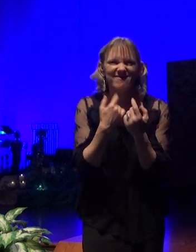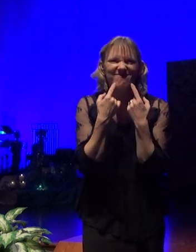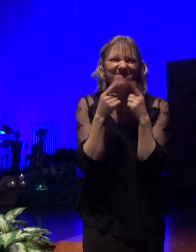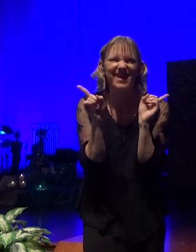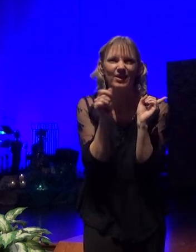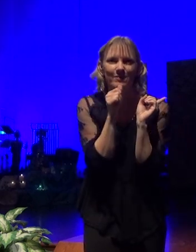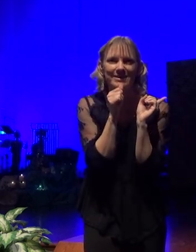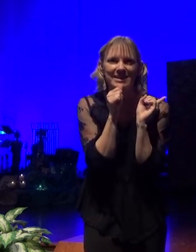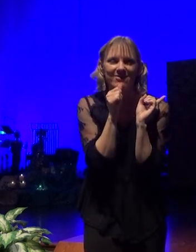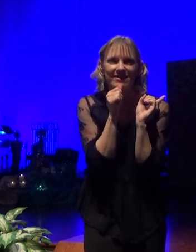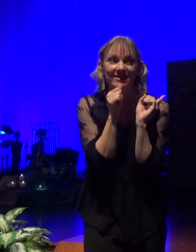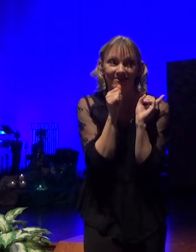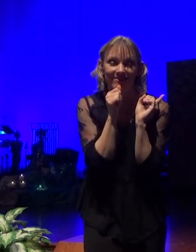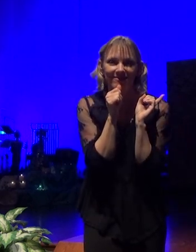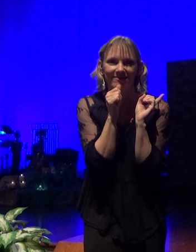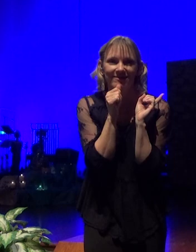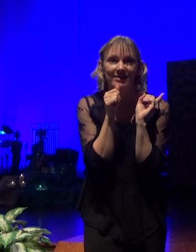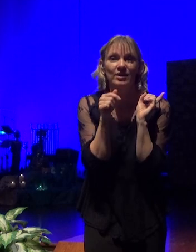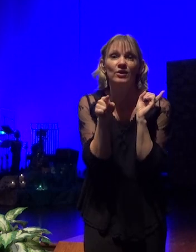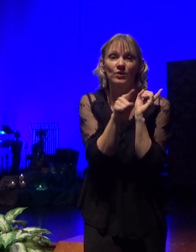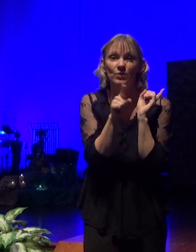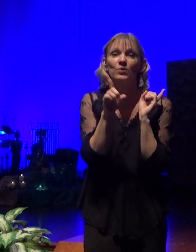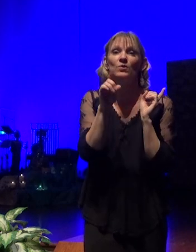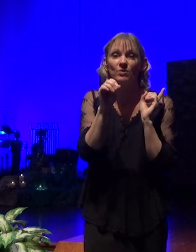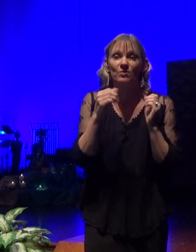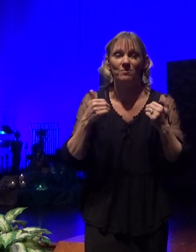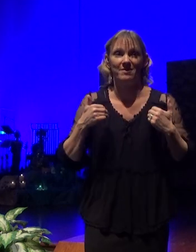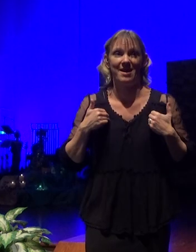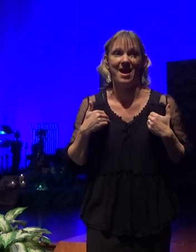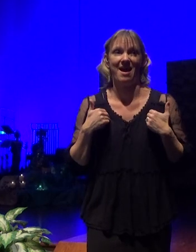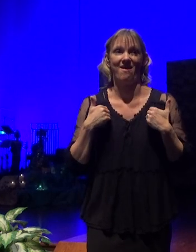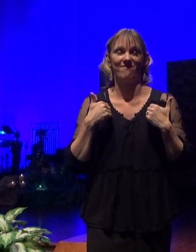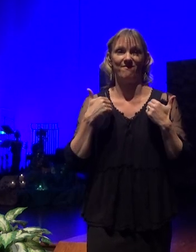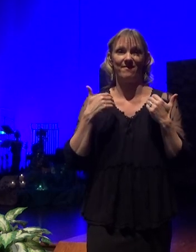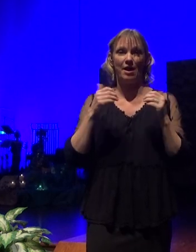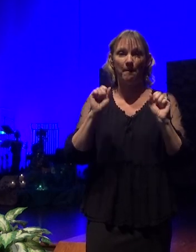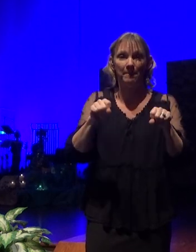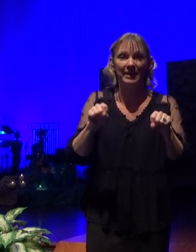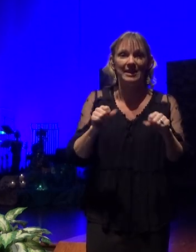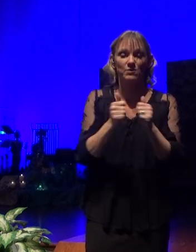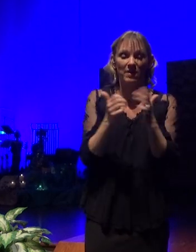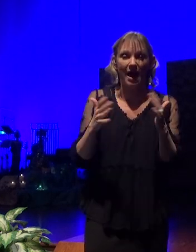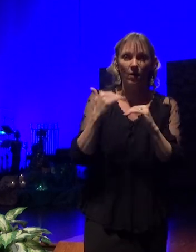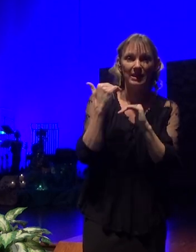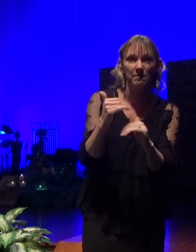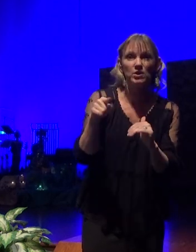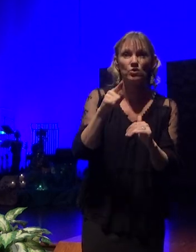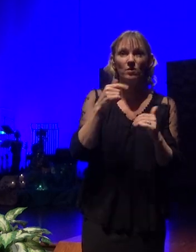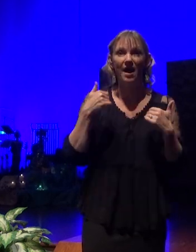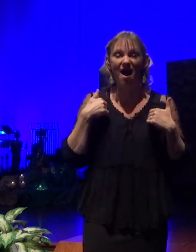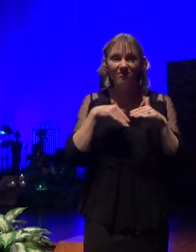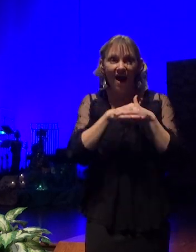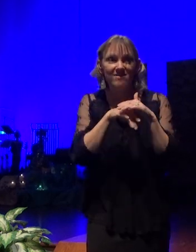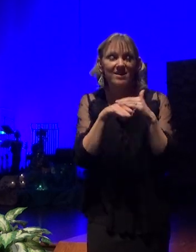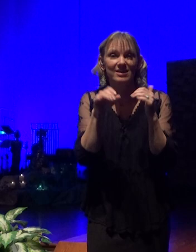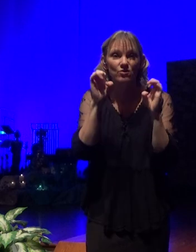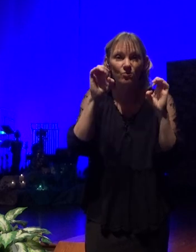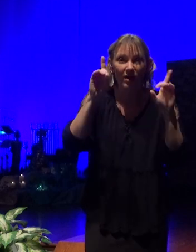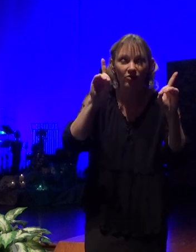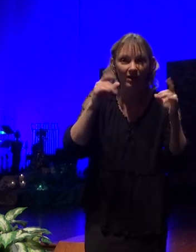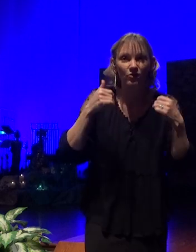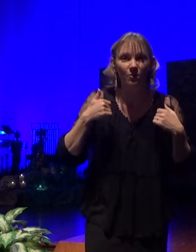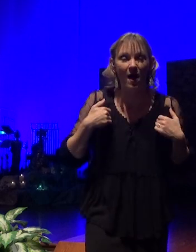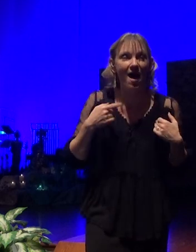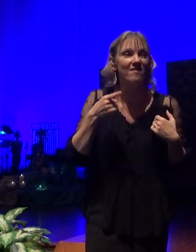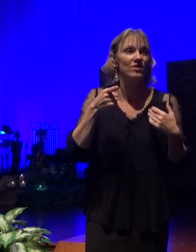secret. You do have limitless abilities and talents. You do have access to education.